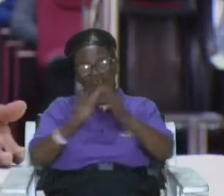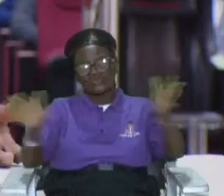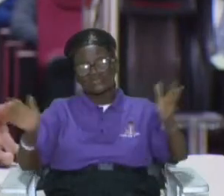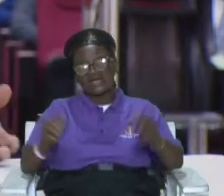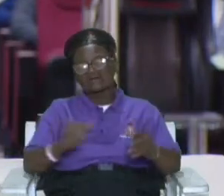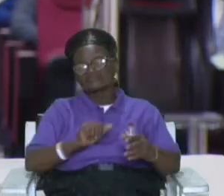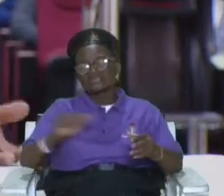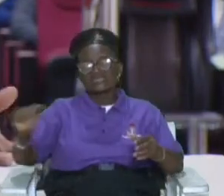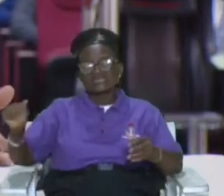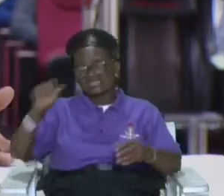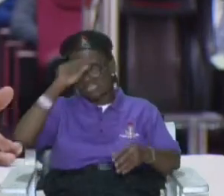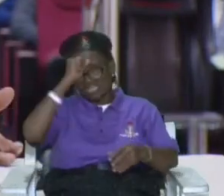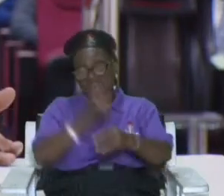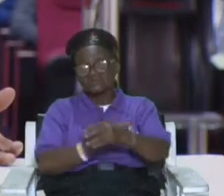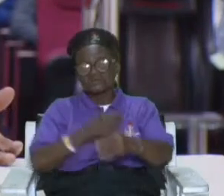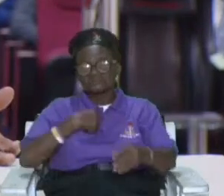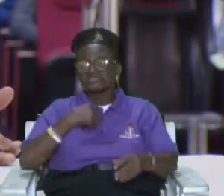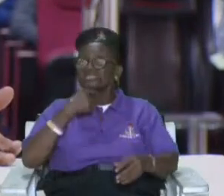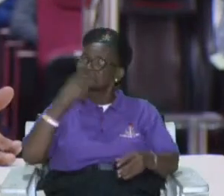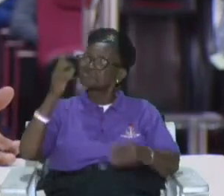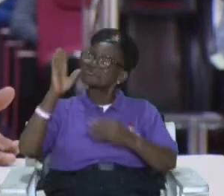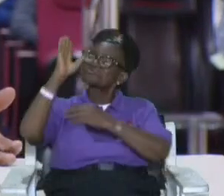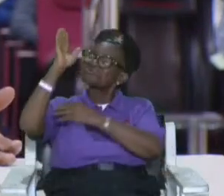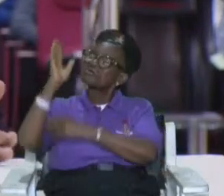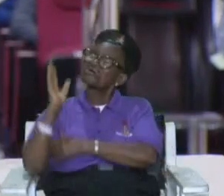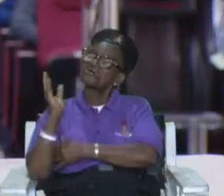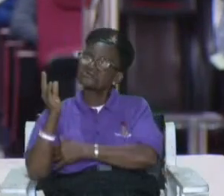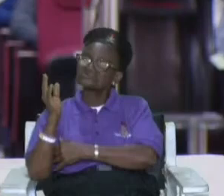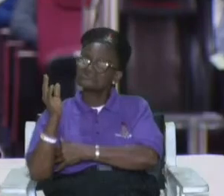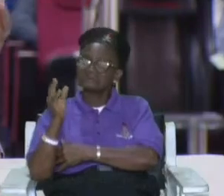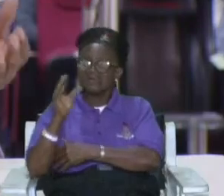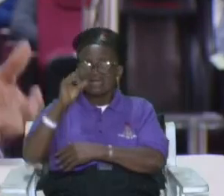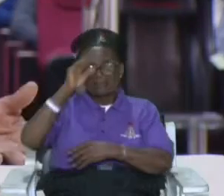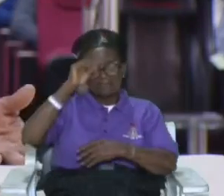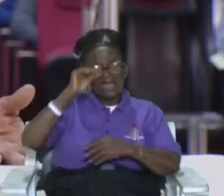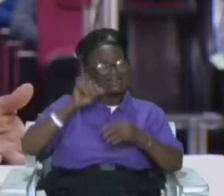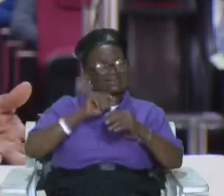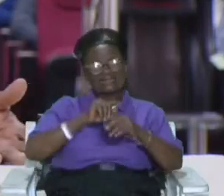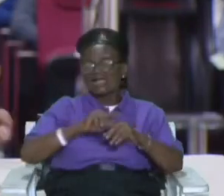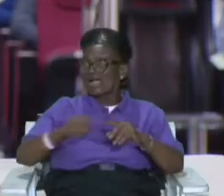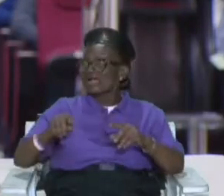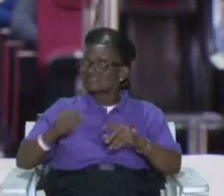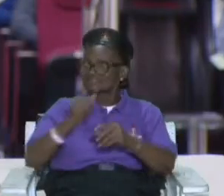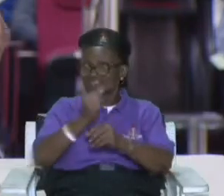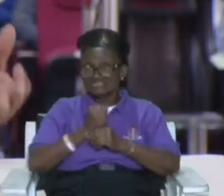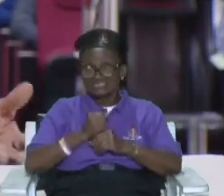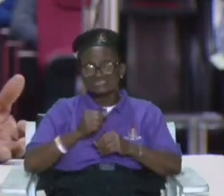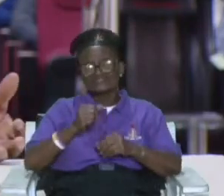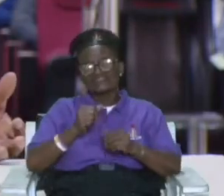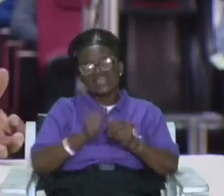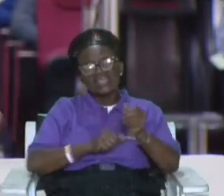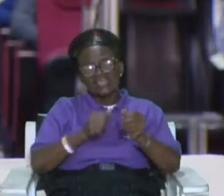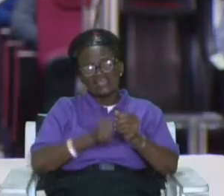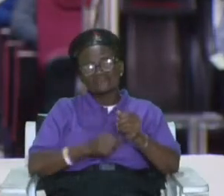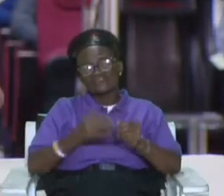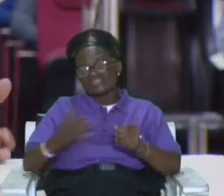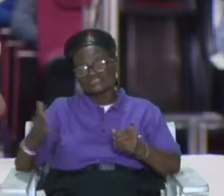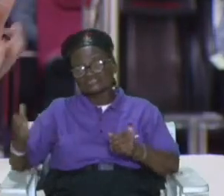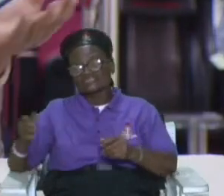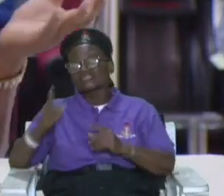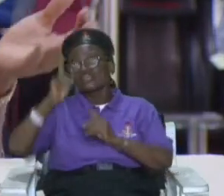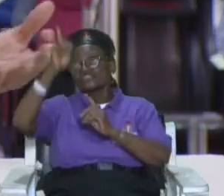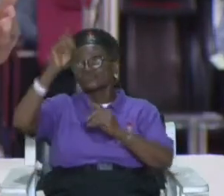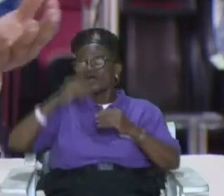I've said to God, a man can't receive everything. You have blessed me. I'm influential.